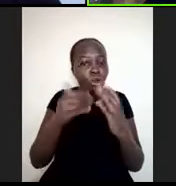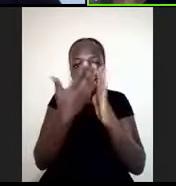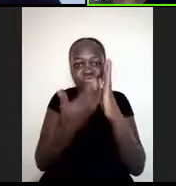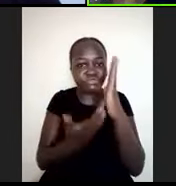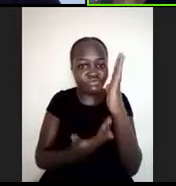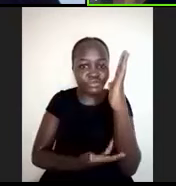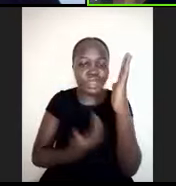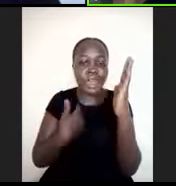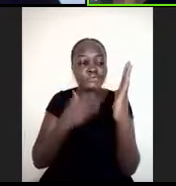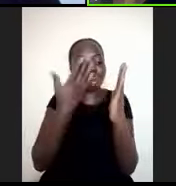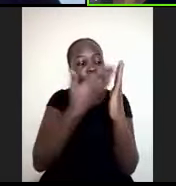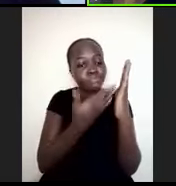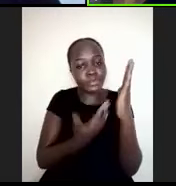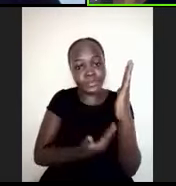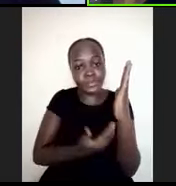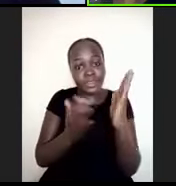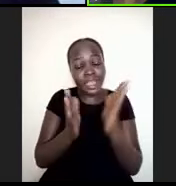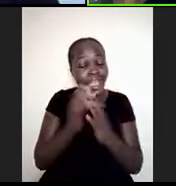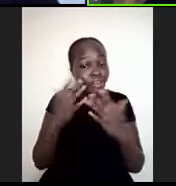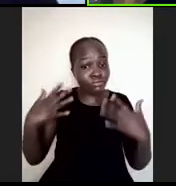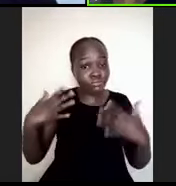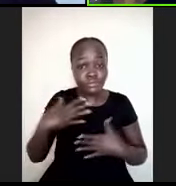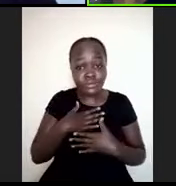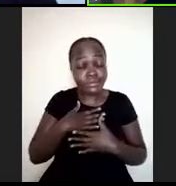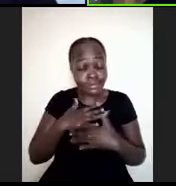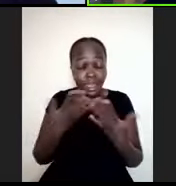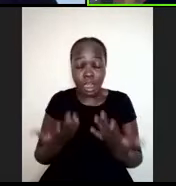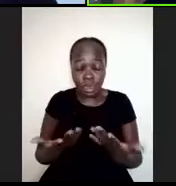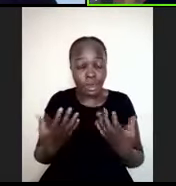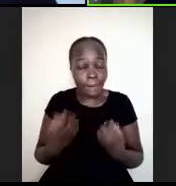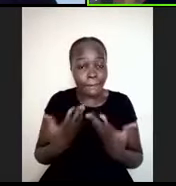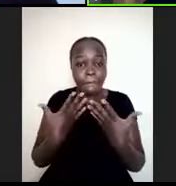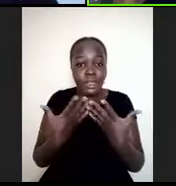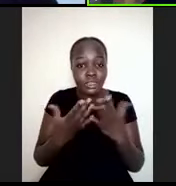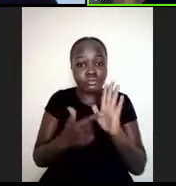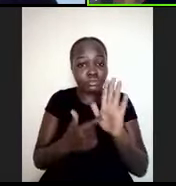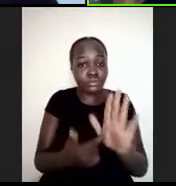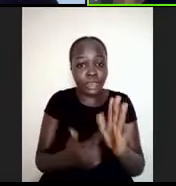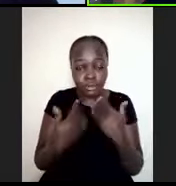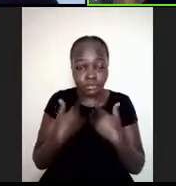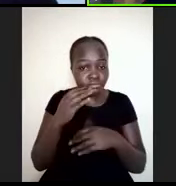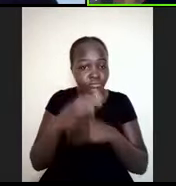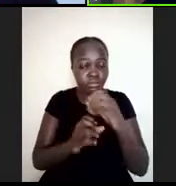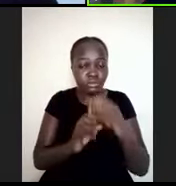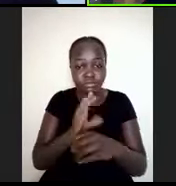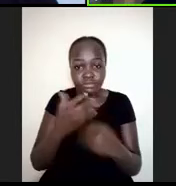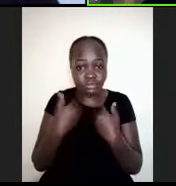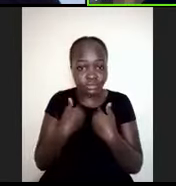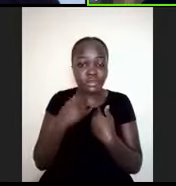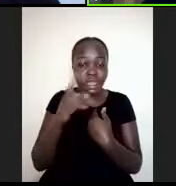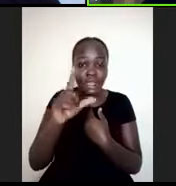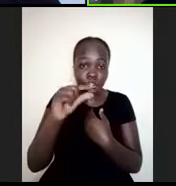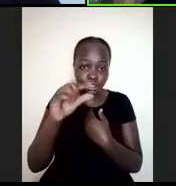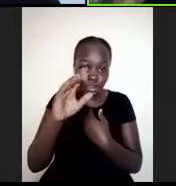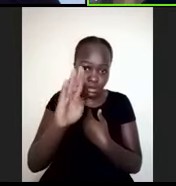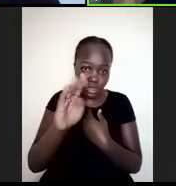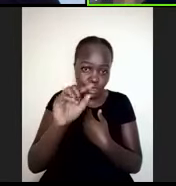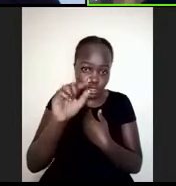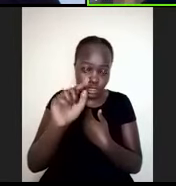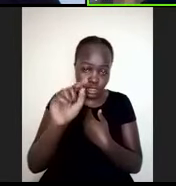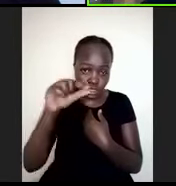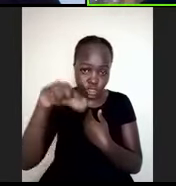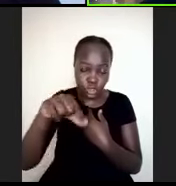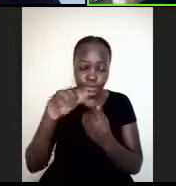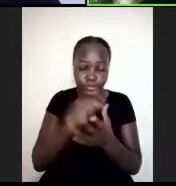you and you'll be amazed at how many shows have LGBTQ people.